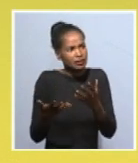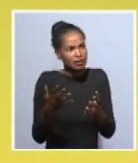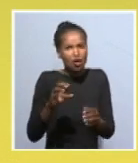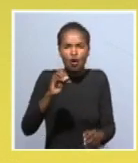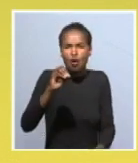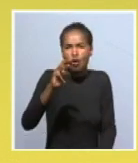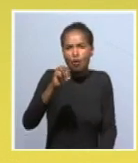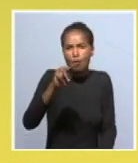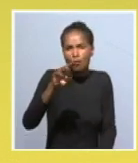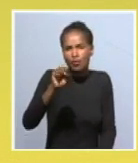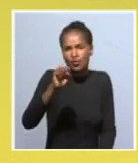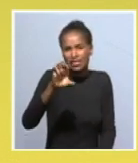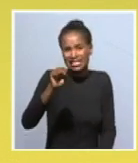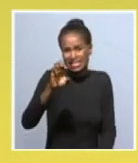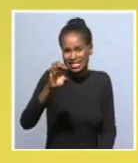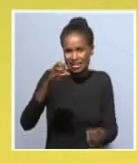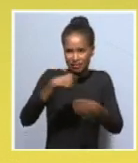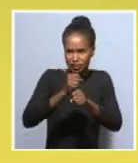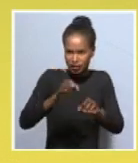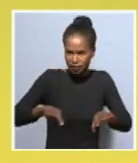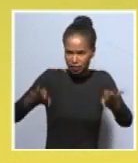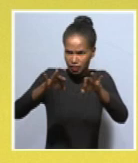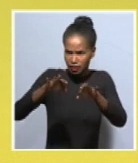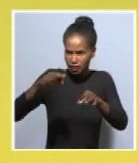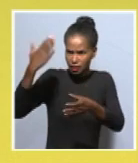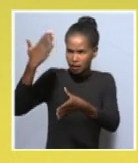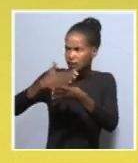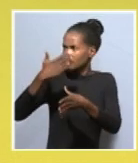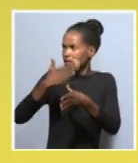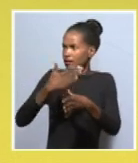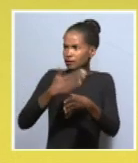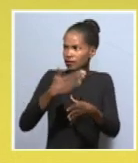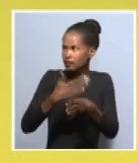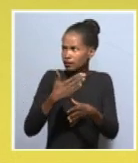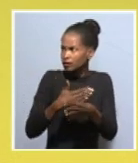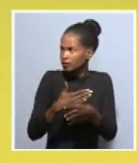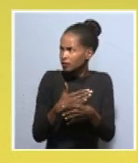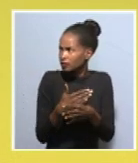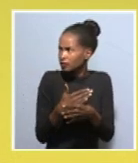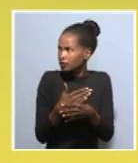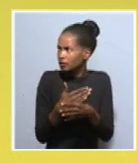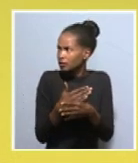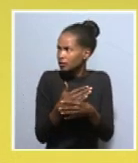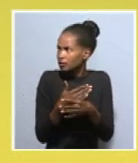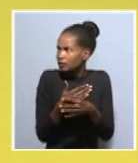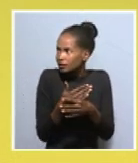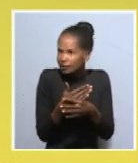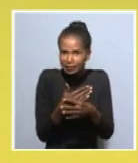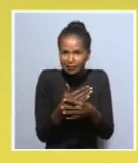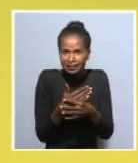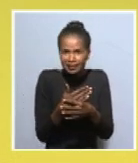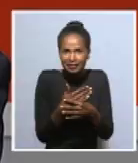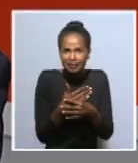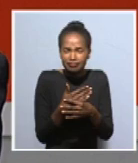Omusese, whereby the operations or the yields were destroyed by the elephants. That's already a